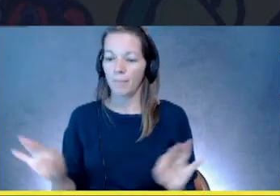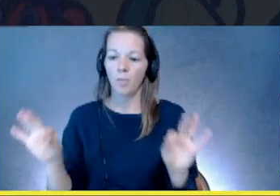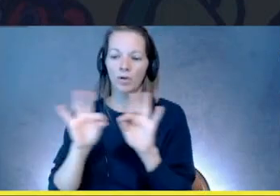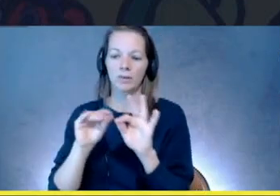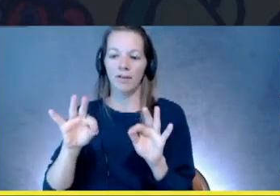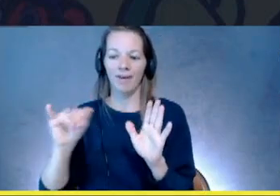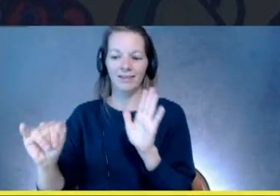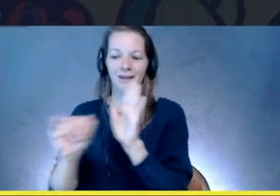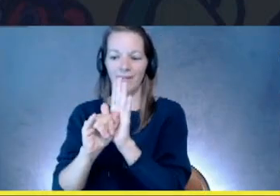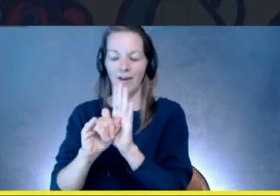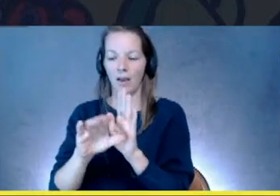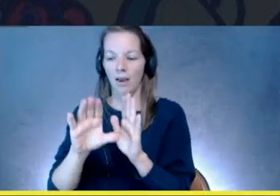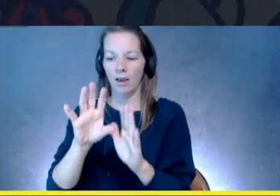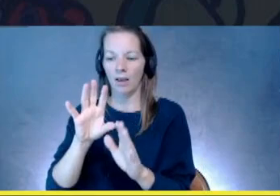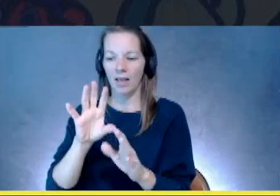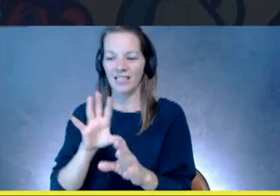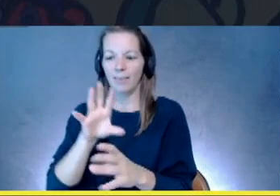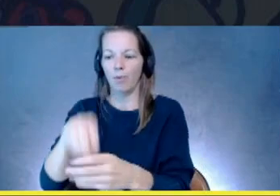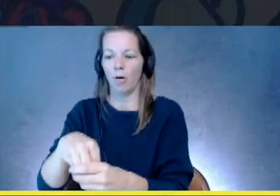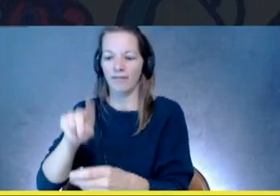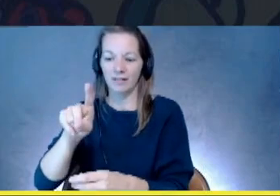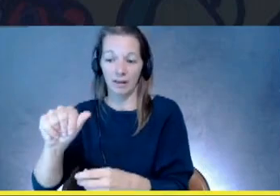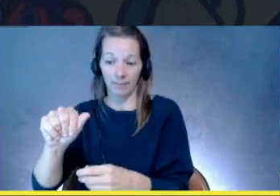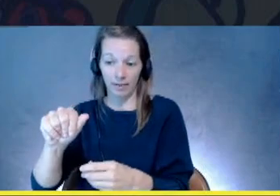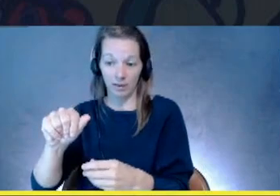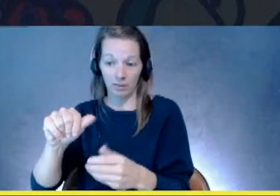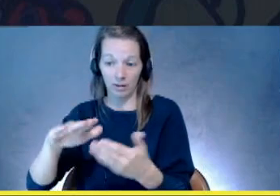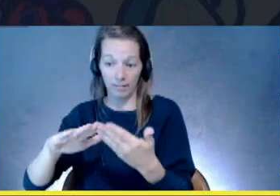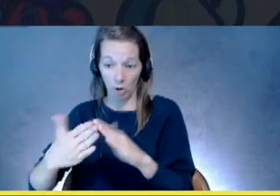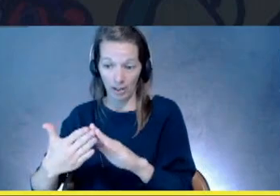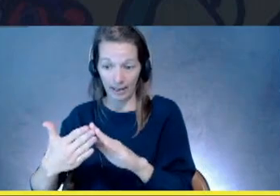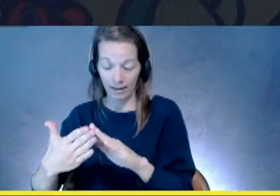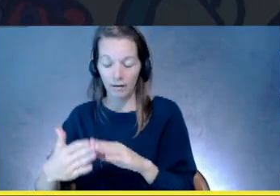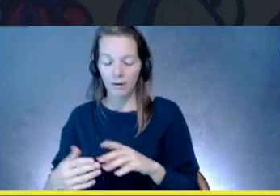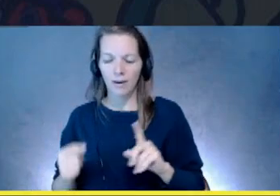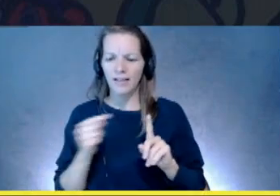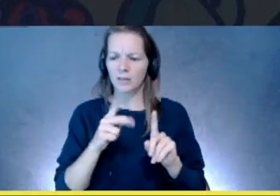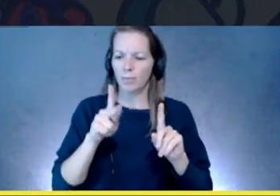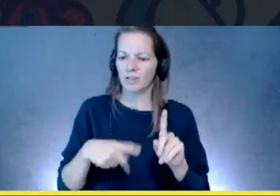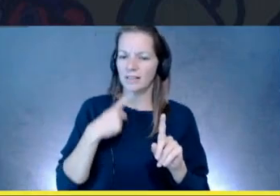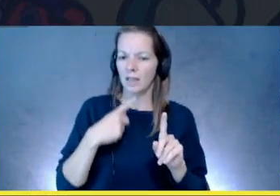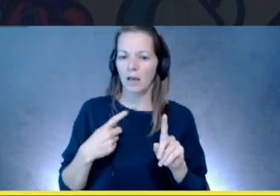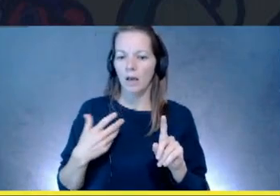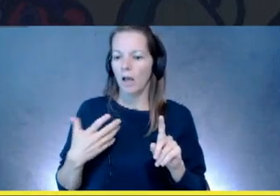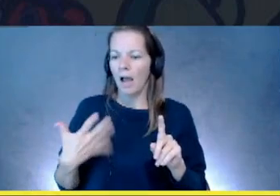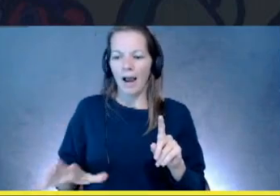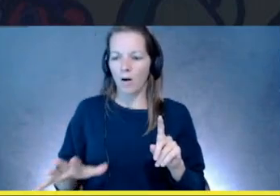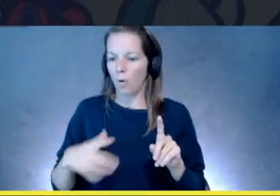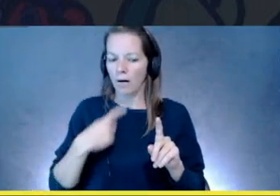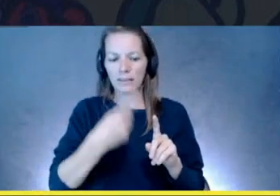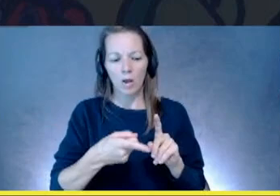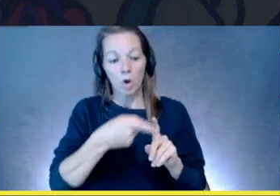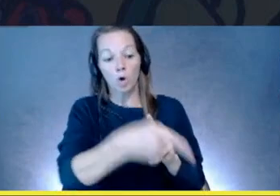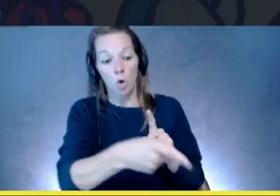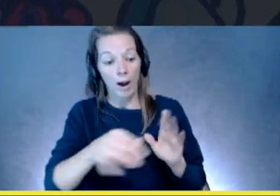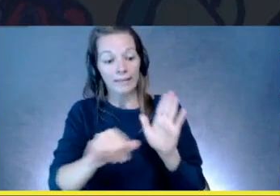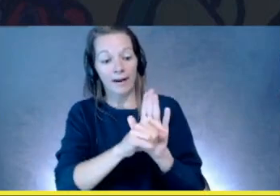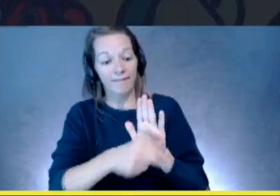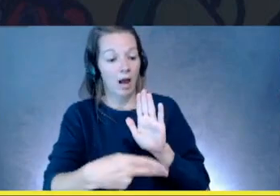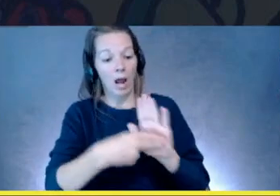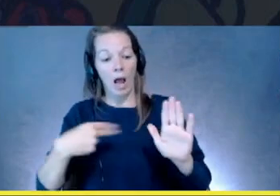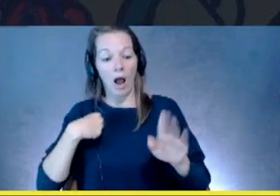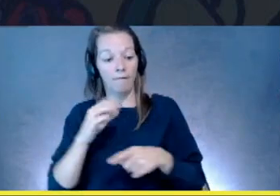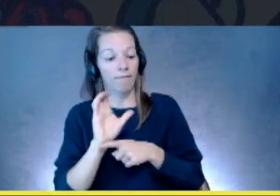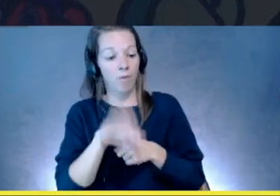identifying as part of a disability community. This person says, I don't want to tell someone else how they should identify,